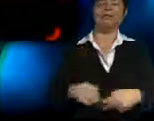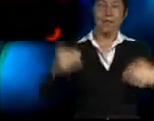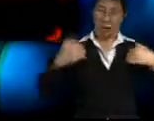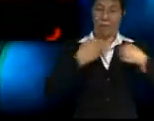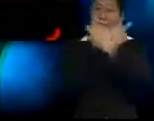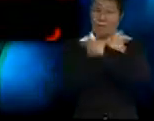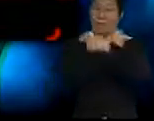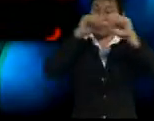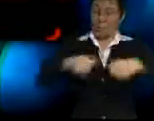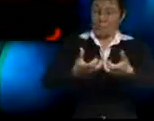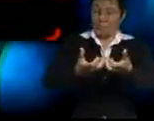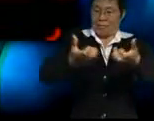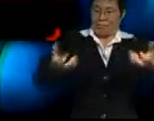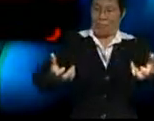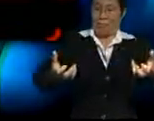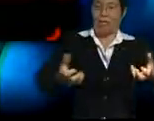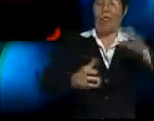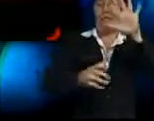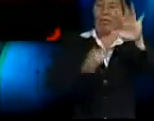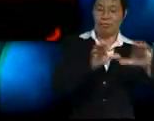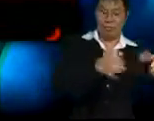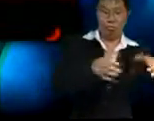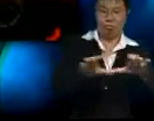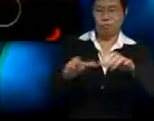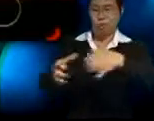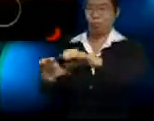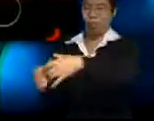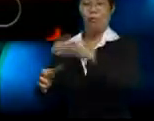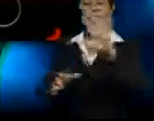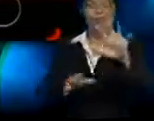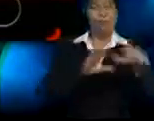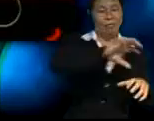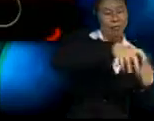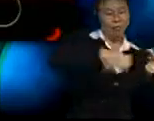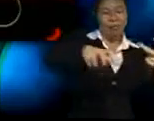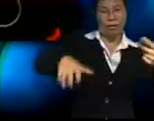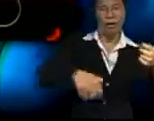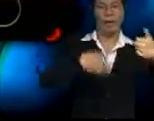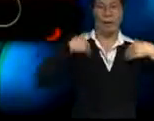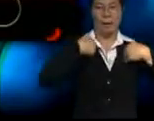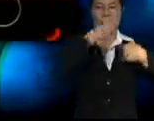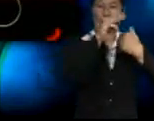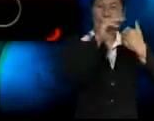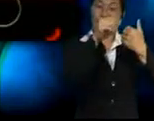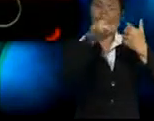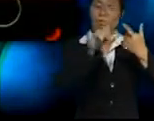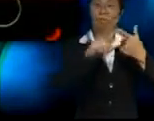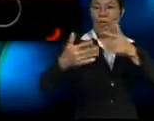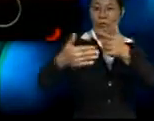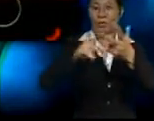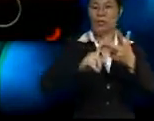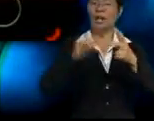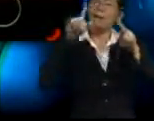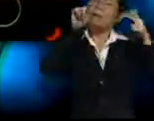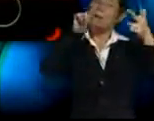Vertebrates can be divided into 5 groups. They are mammals, fish,